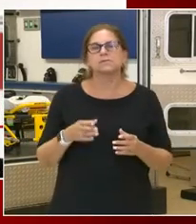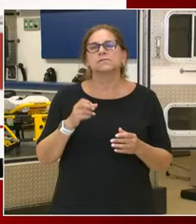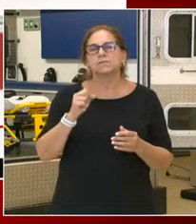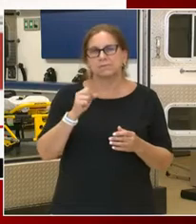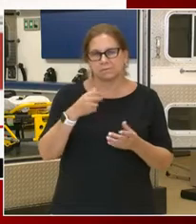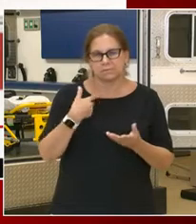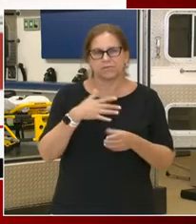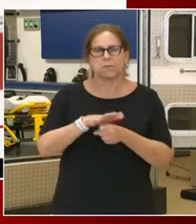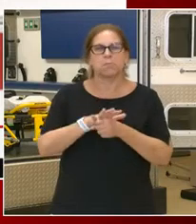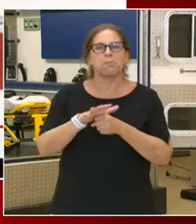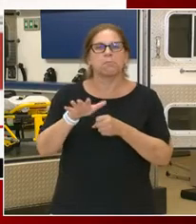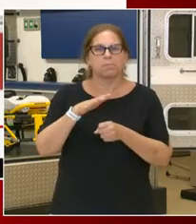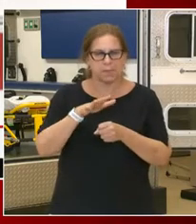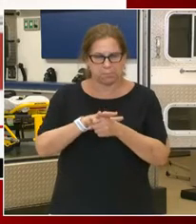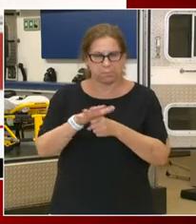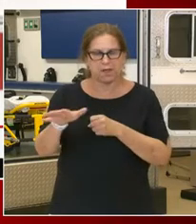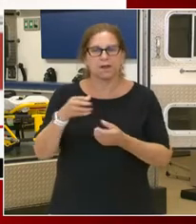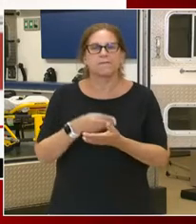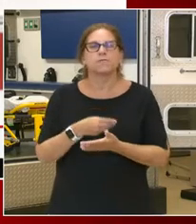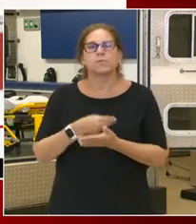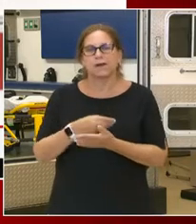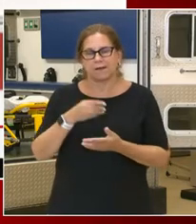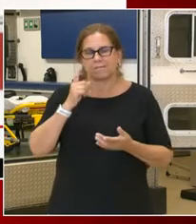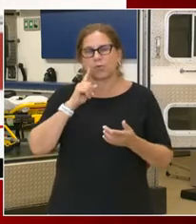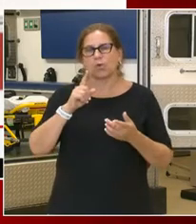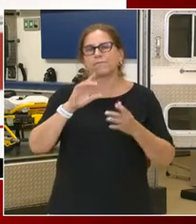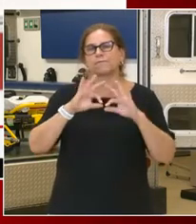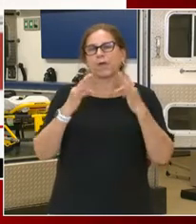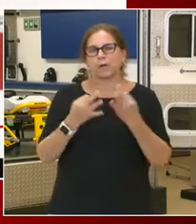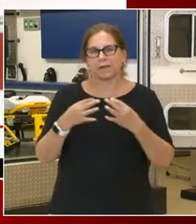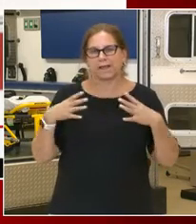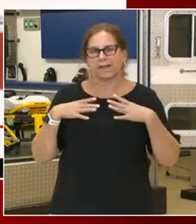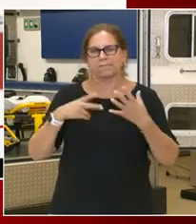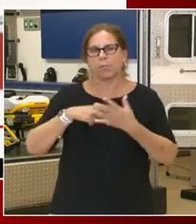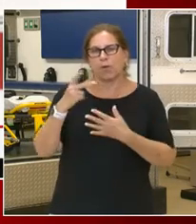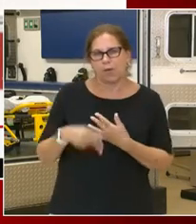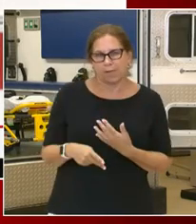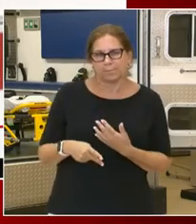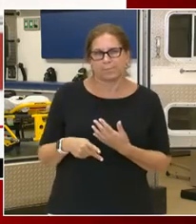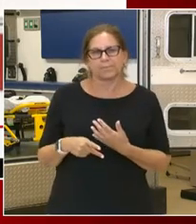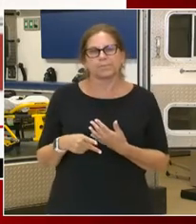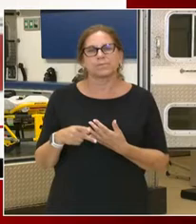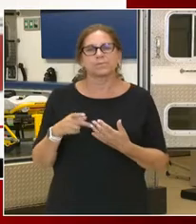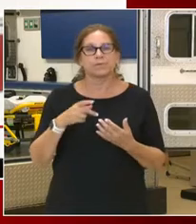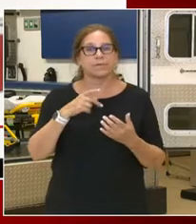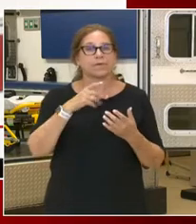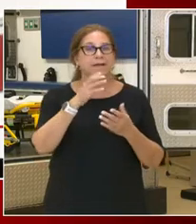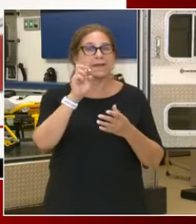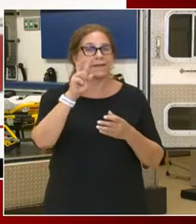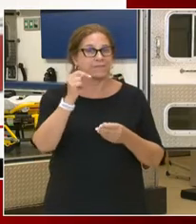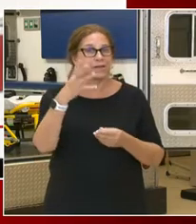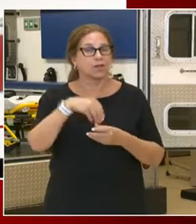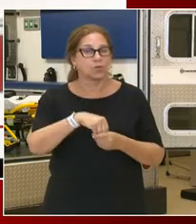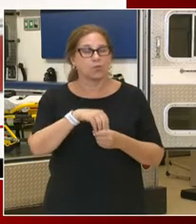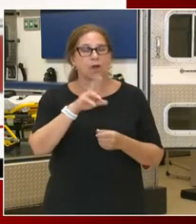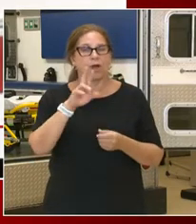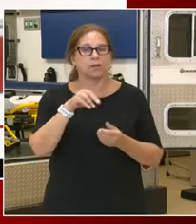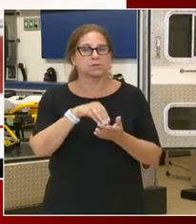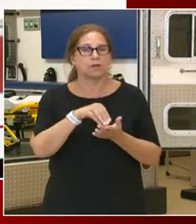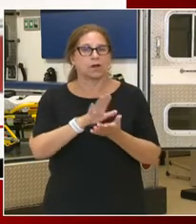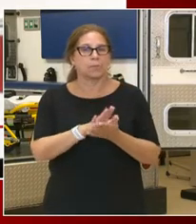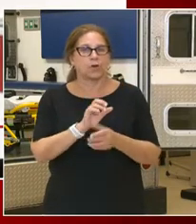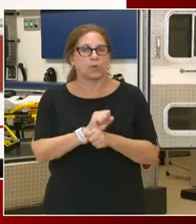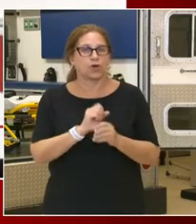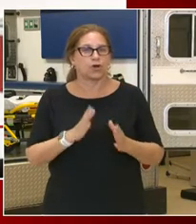million to our undocumented workers for cash assistance who are not able to obtain unemployment insurance or any